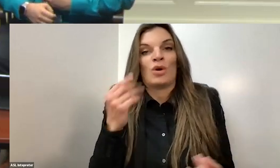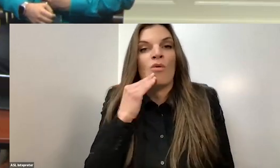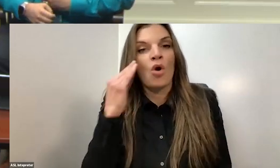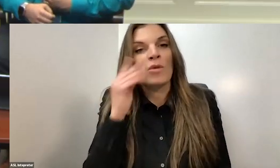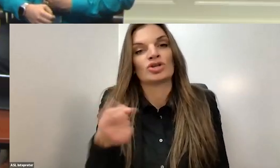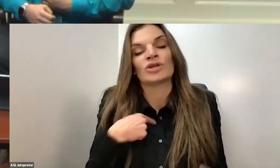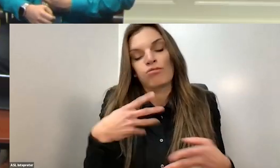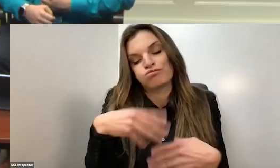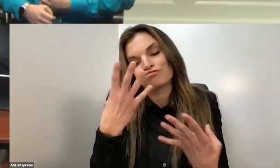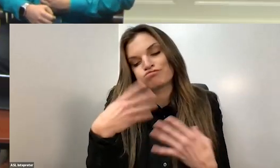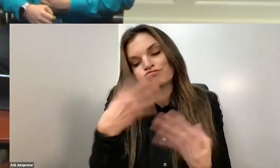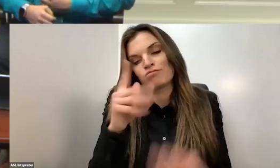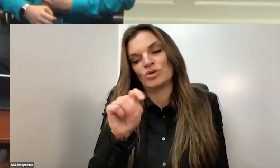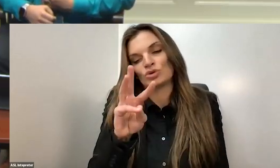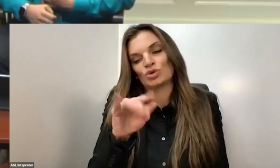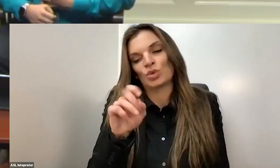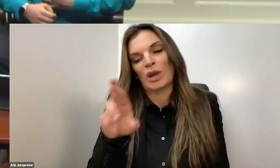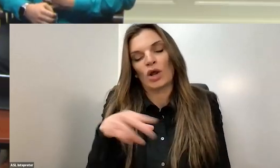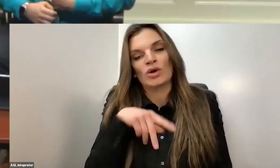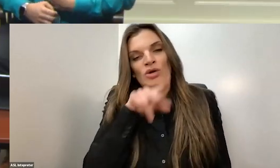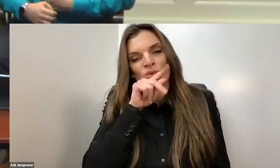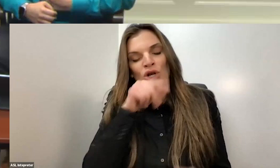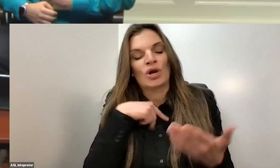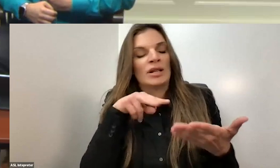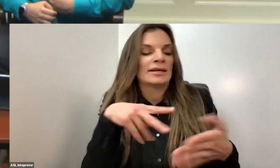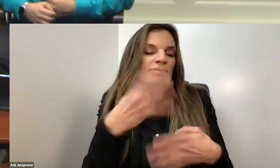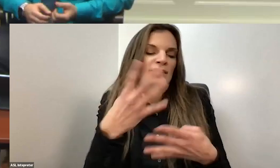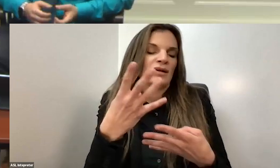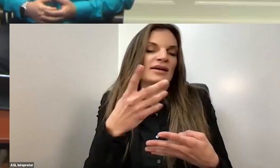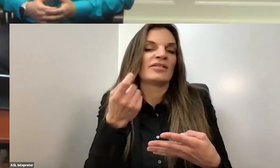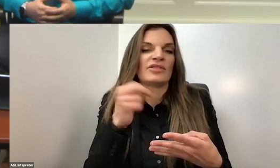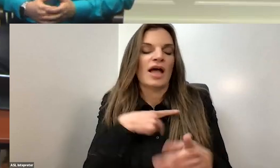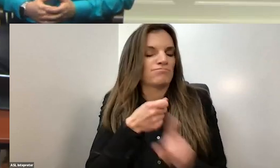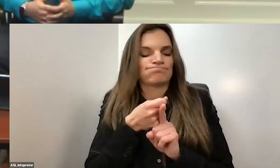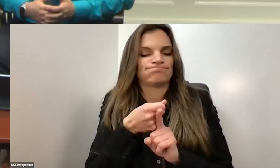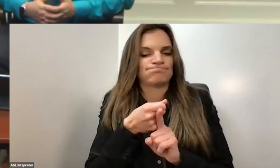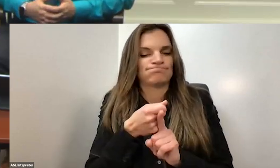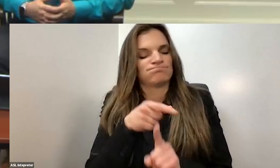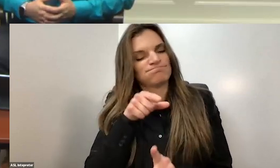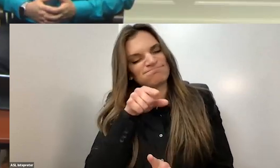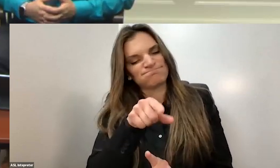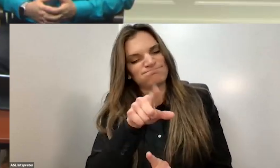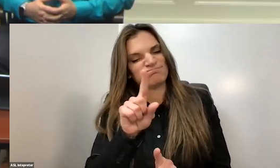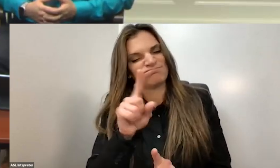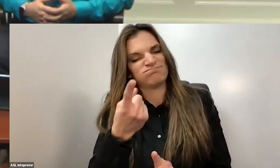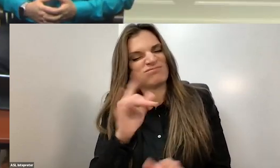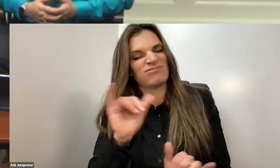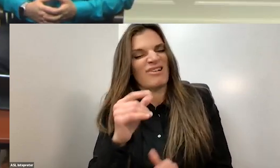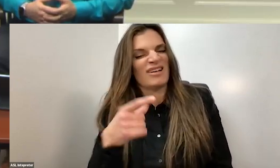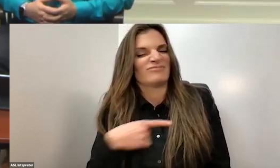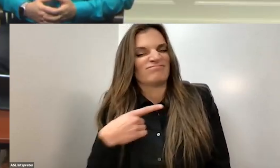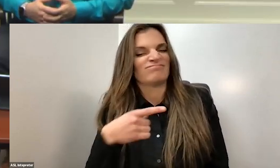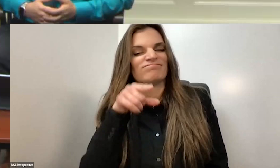trolling Twitter and seeing what was going on. And I came upon this auto-generated tweet that said something to the effect